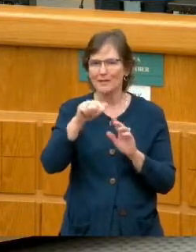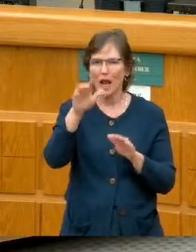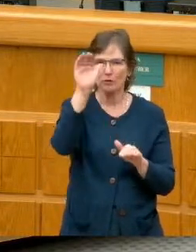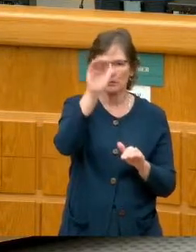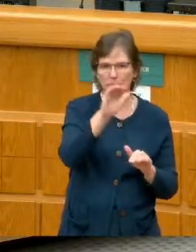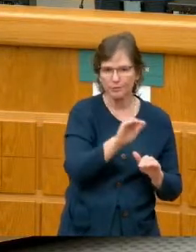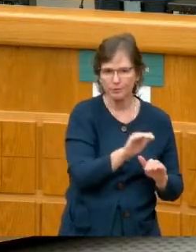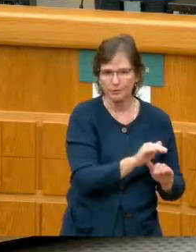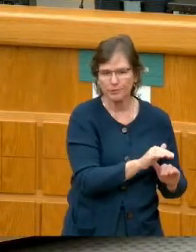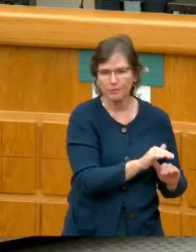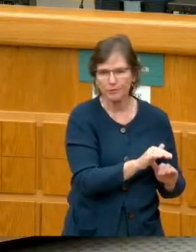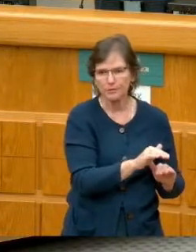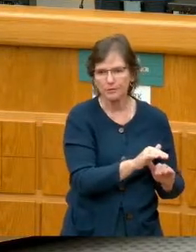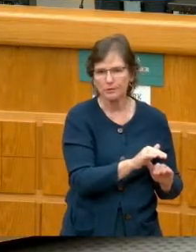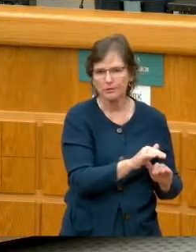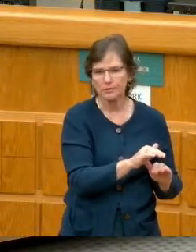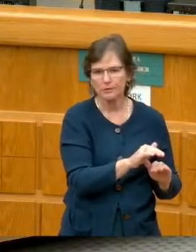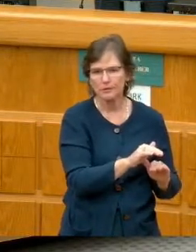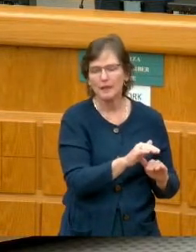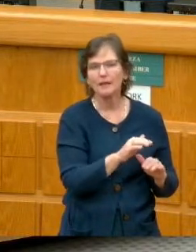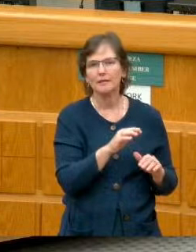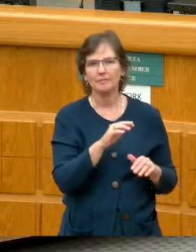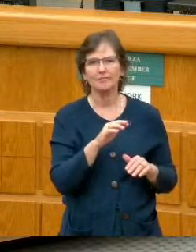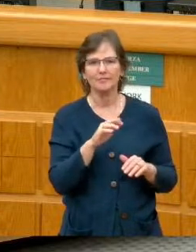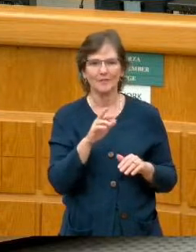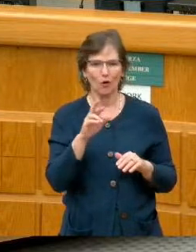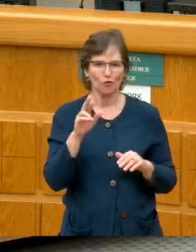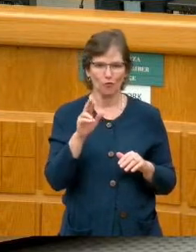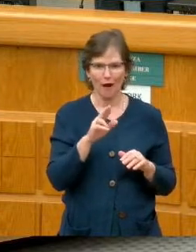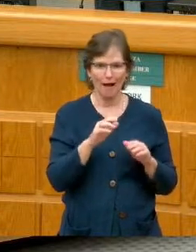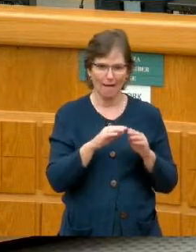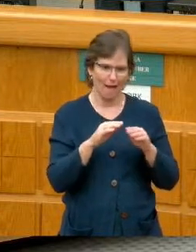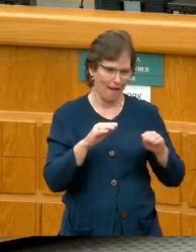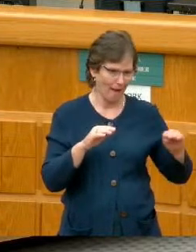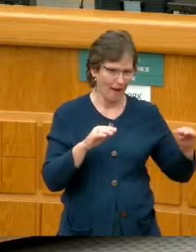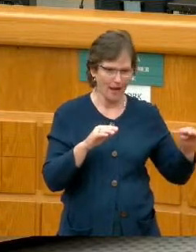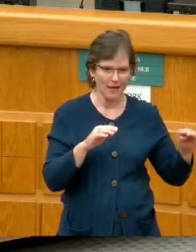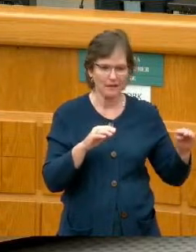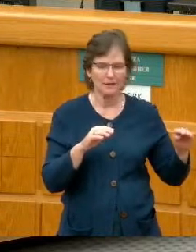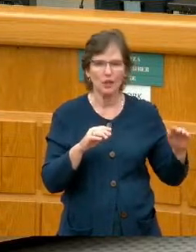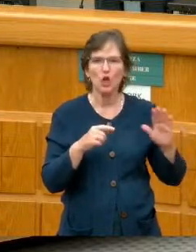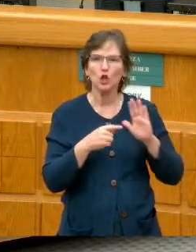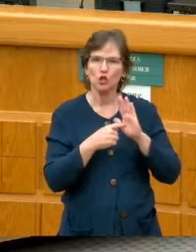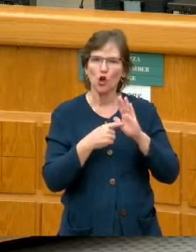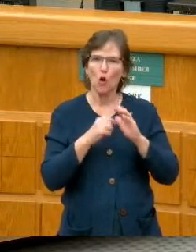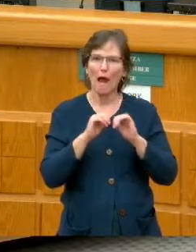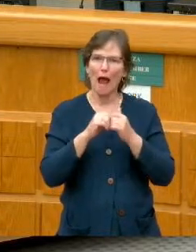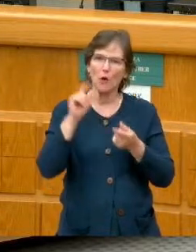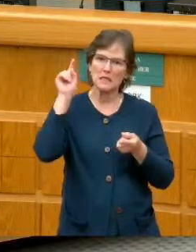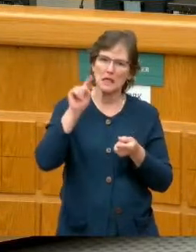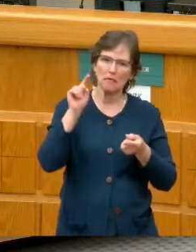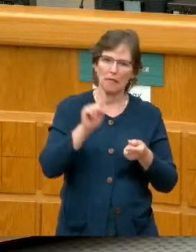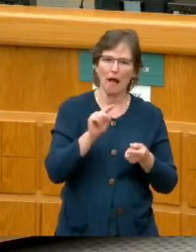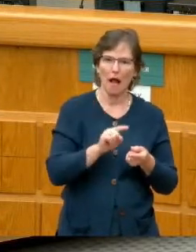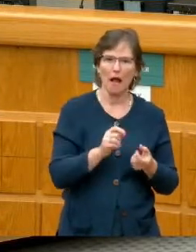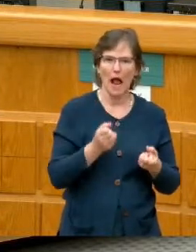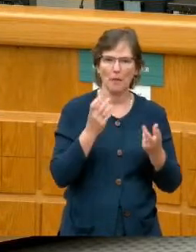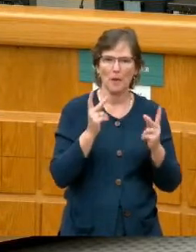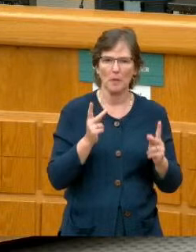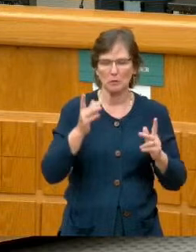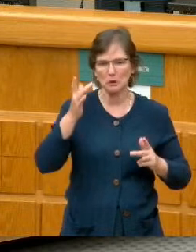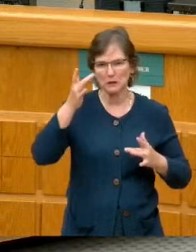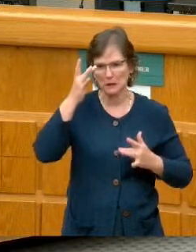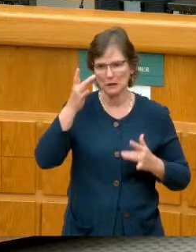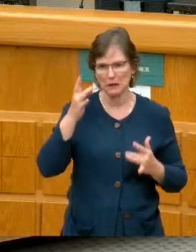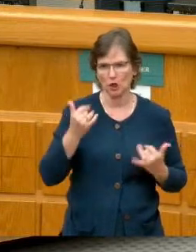So that's that long right tail, or that long trail down from the peak of an outbreak that we've been on,